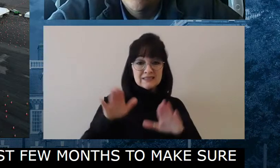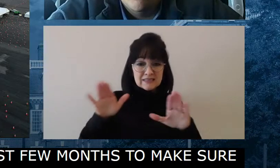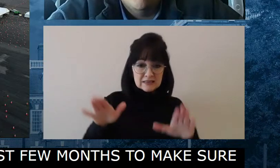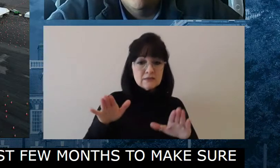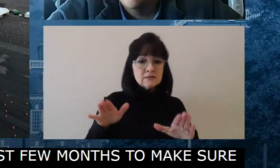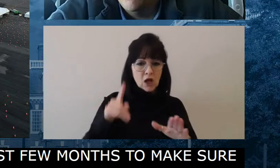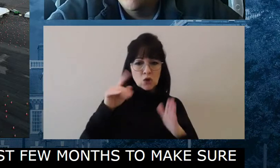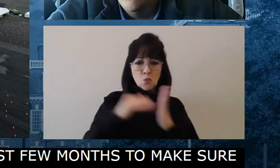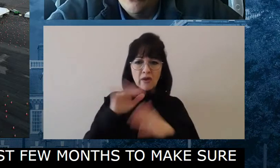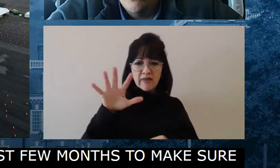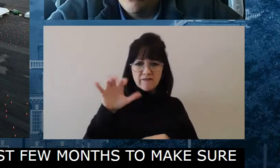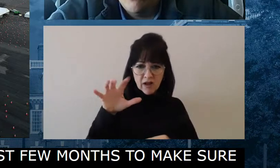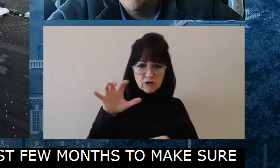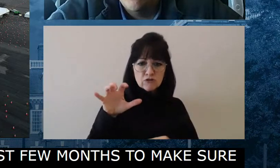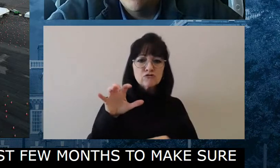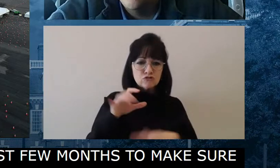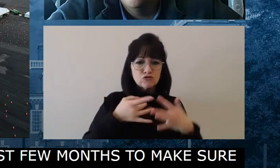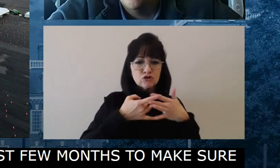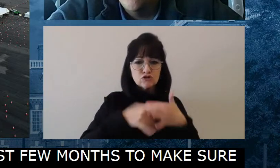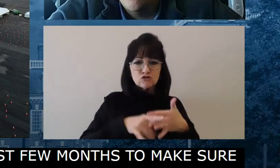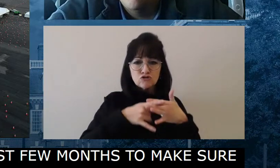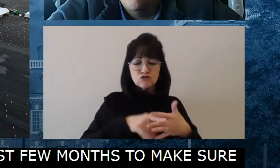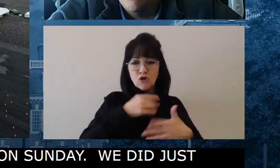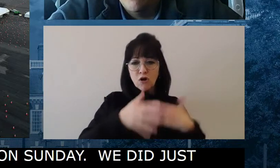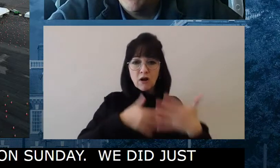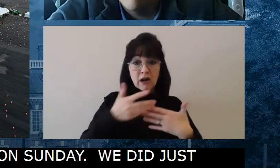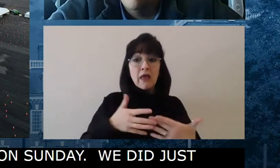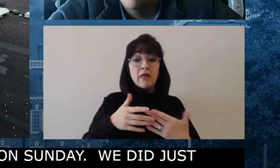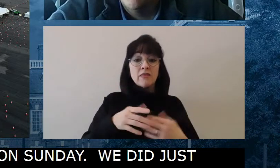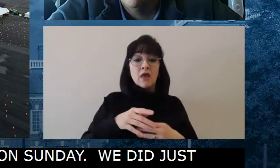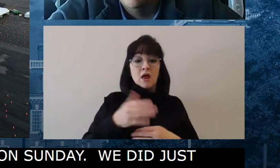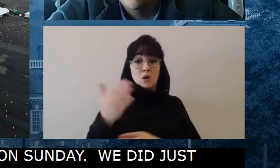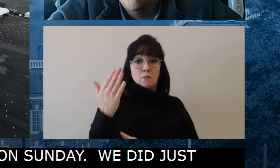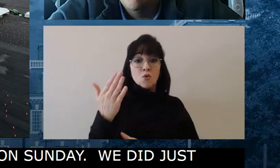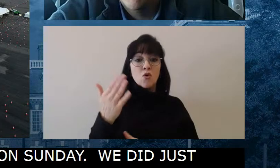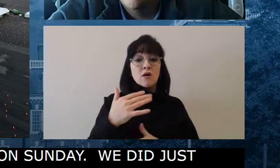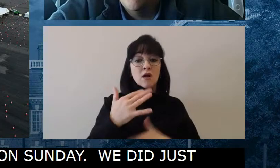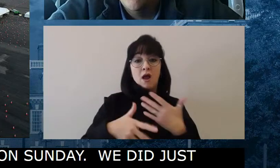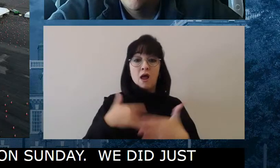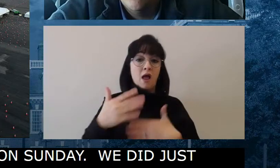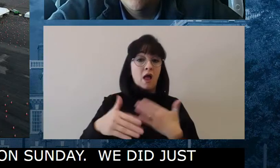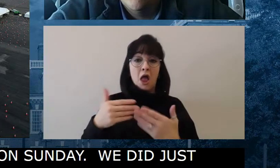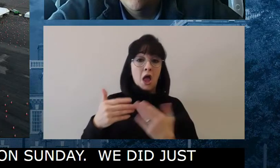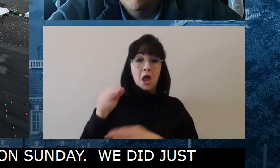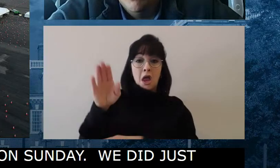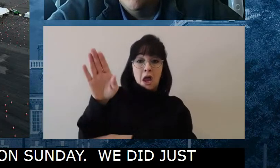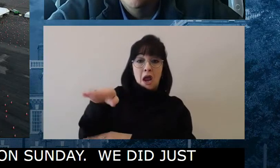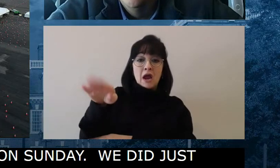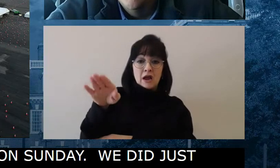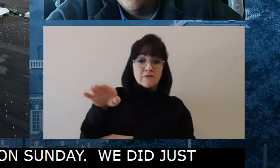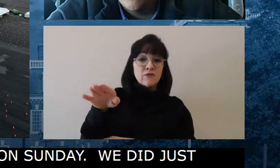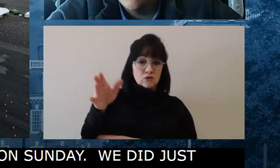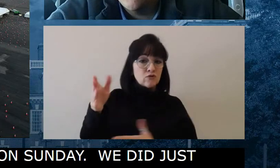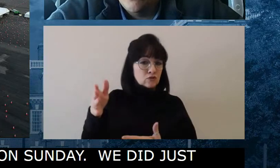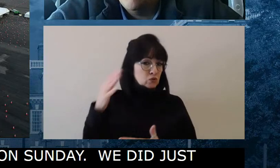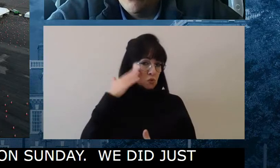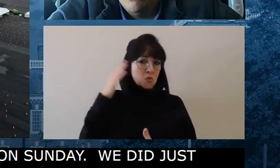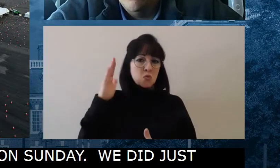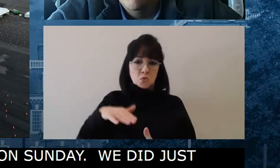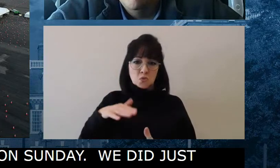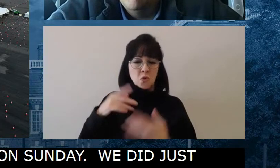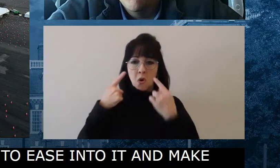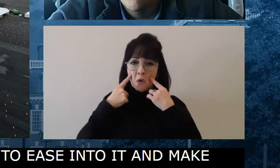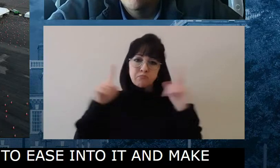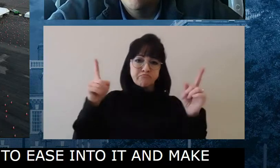sure everything worked well. I'll tell you, by noon Sunday, I think everybody was smiling around here because we know we hit a home run. Yesterday,